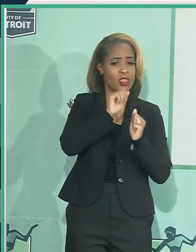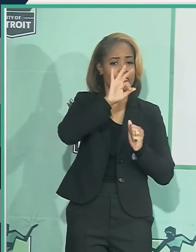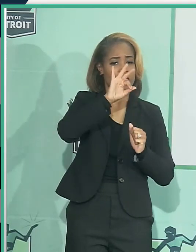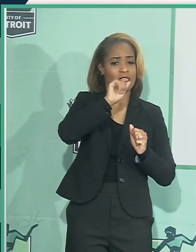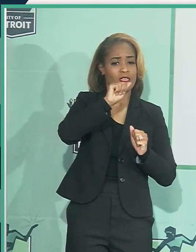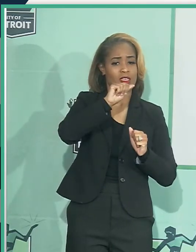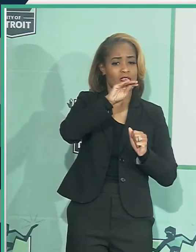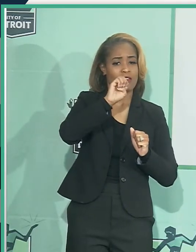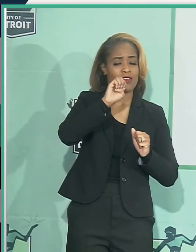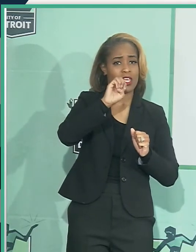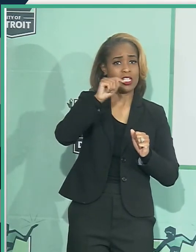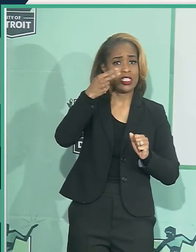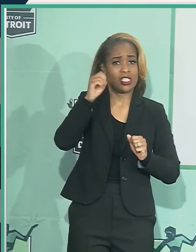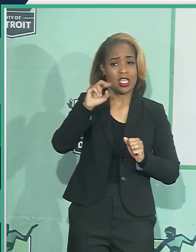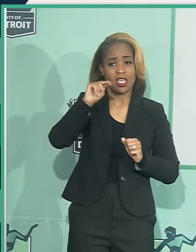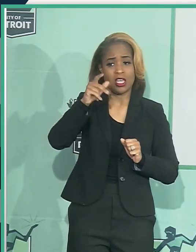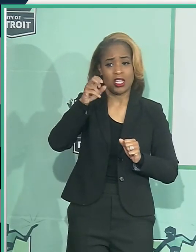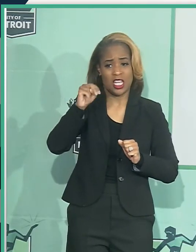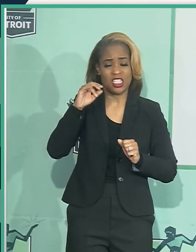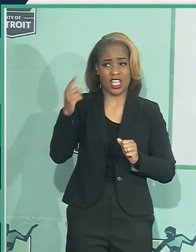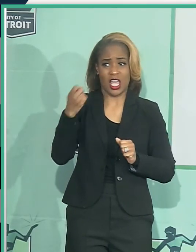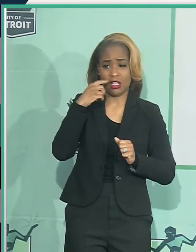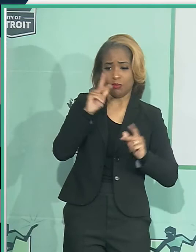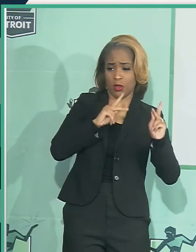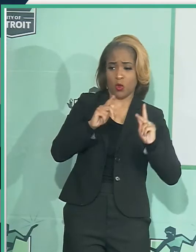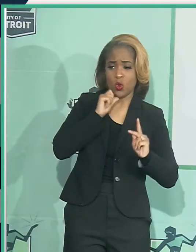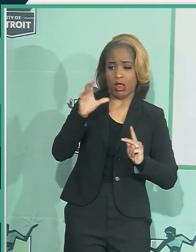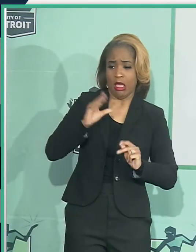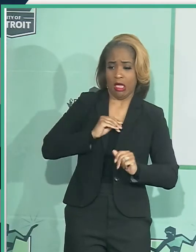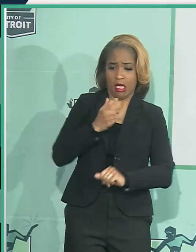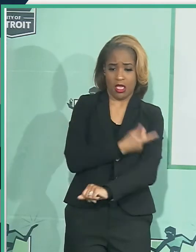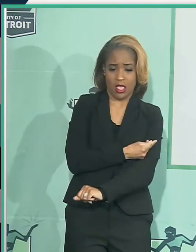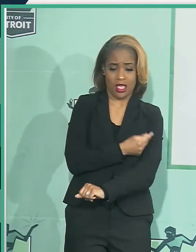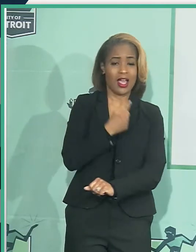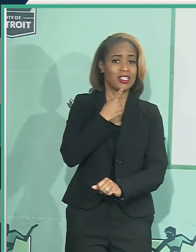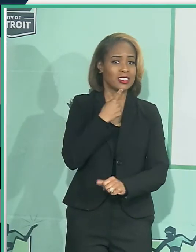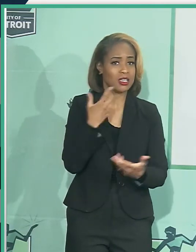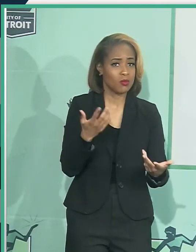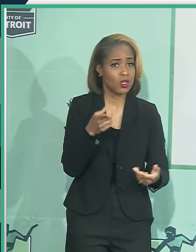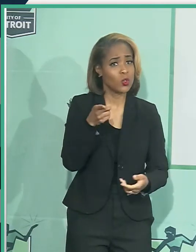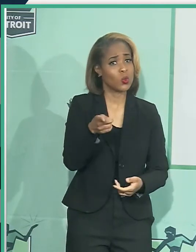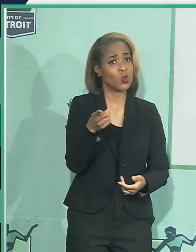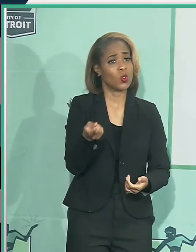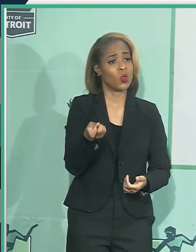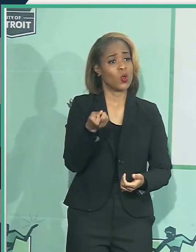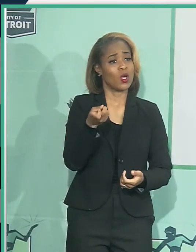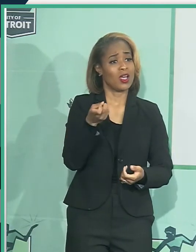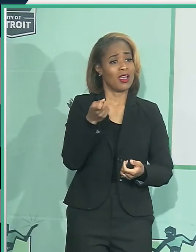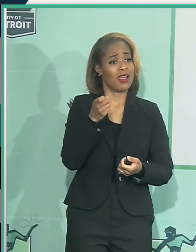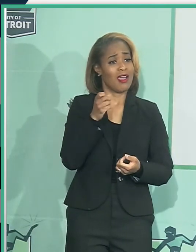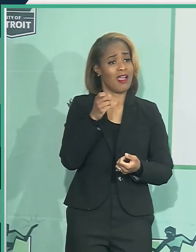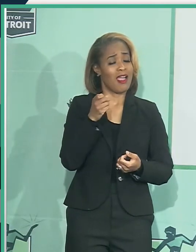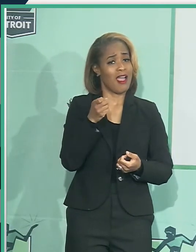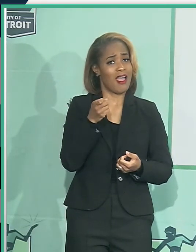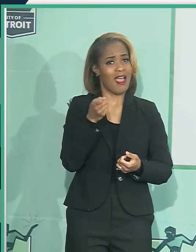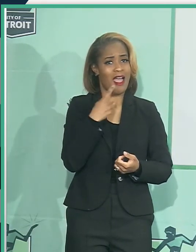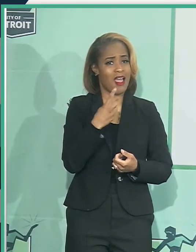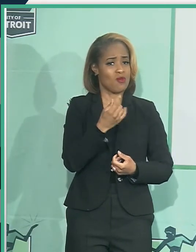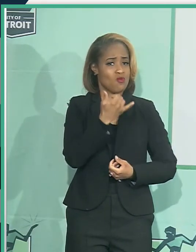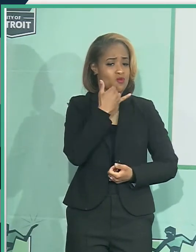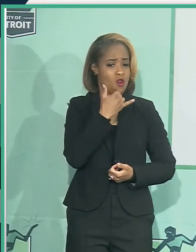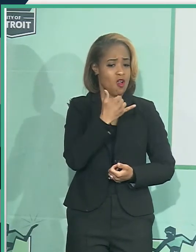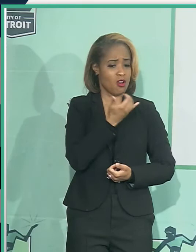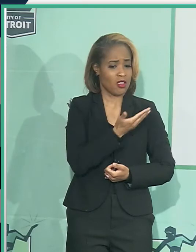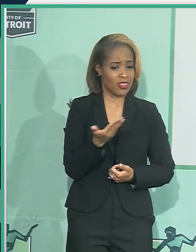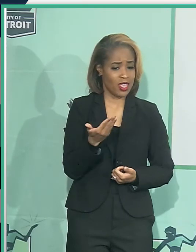asked me about people not taking vaccines, and I said, you are asking exactly the wrong question. There are